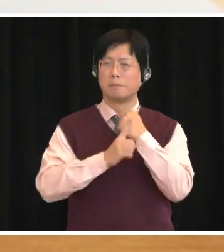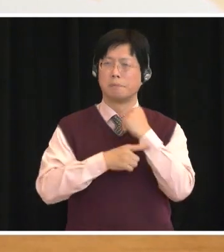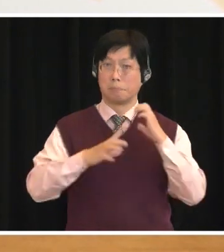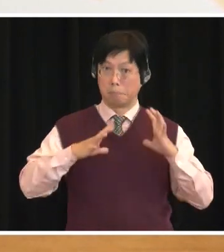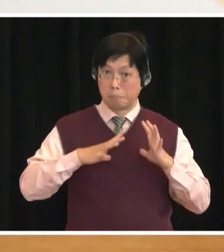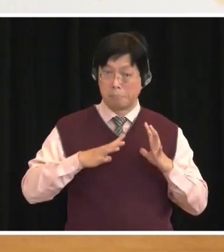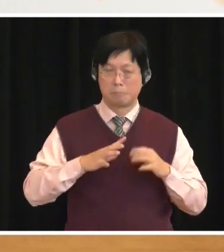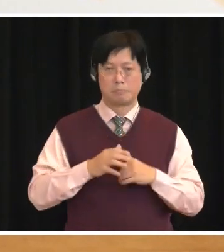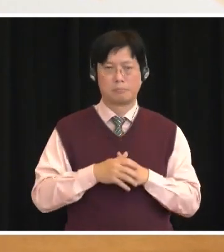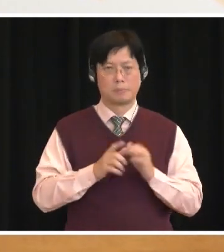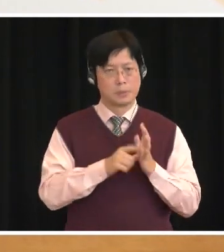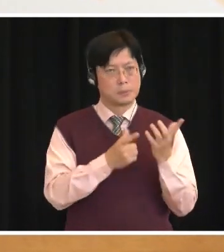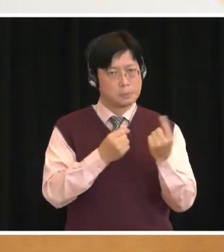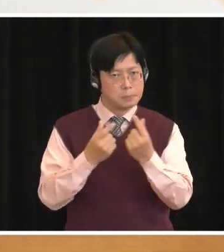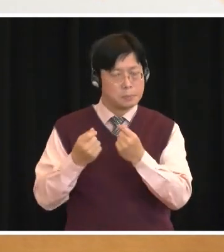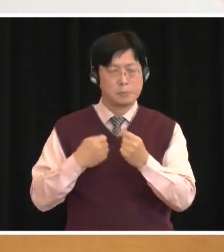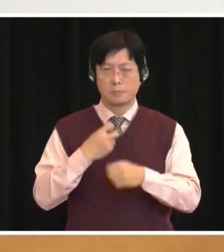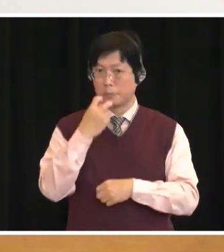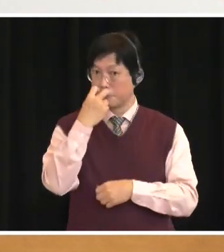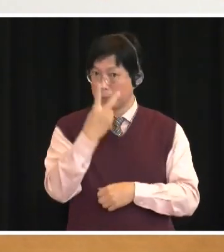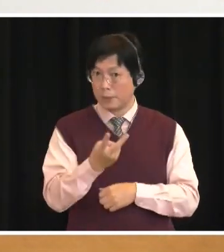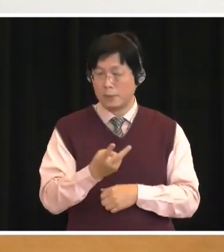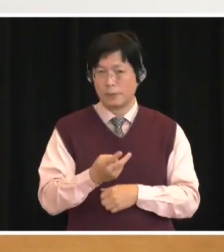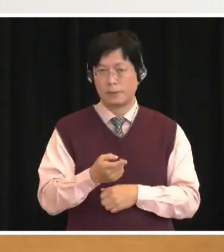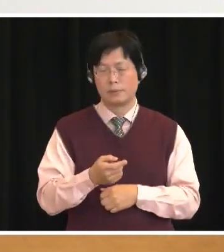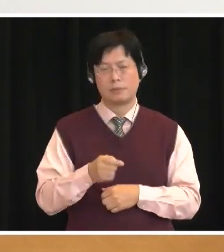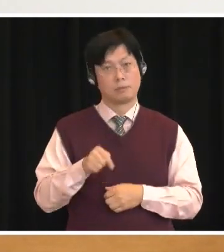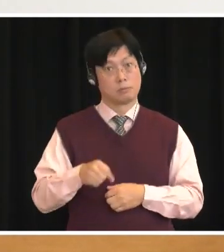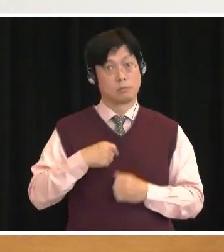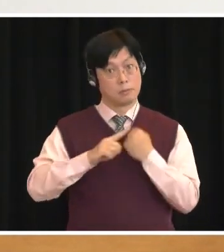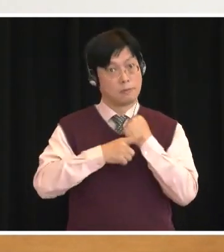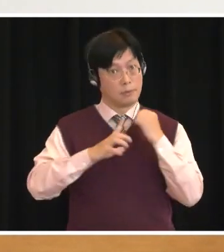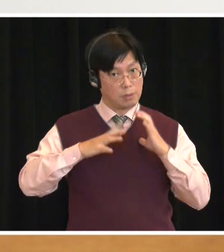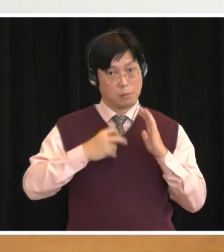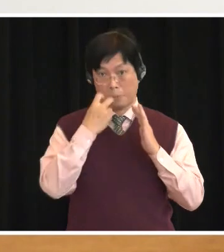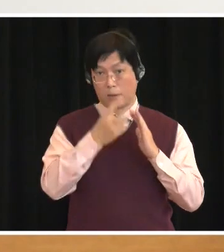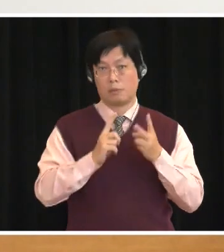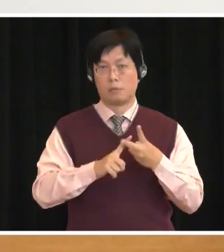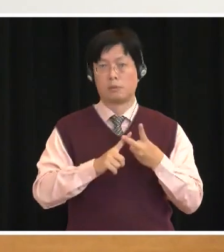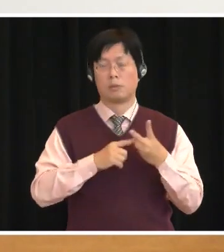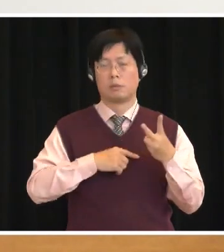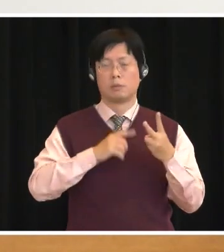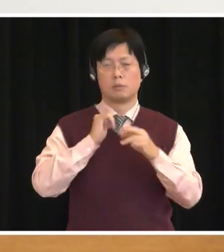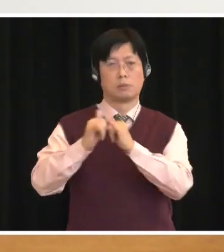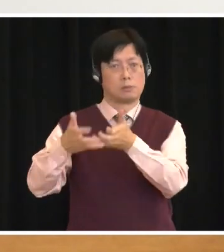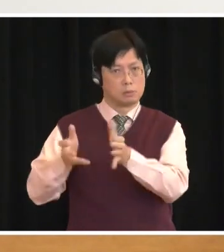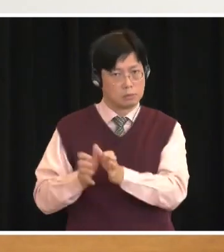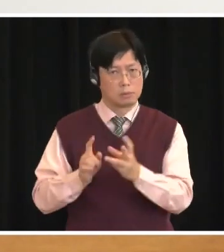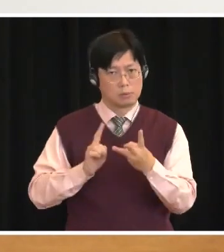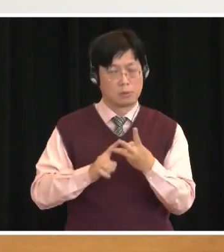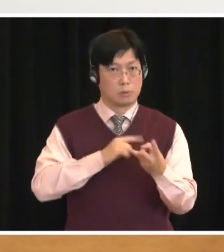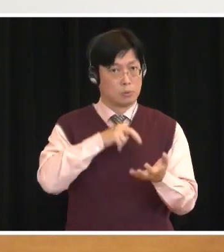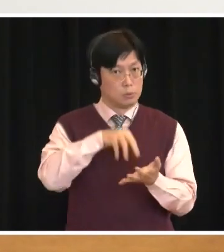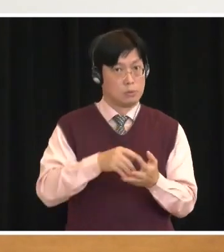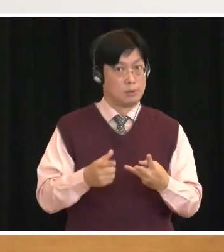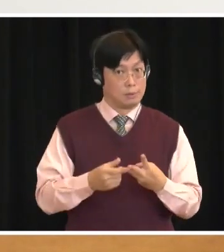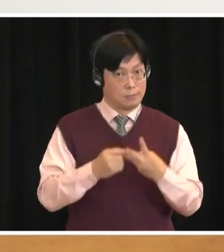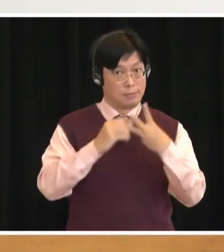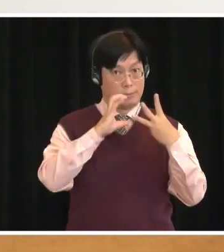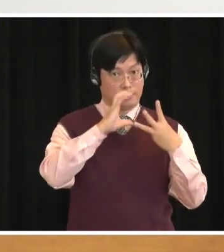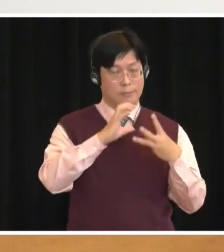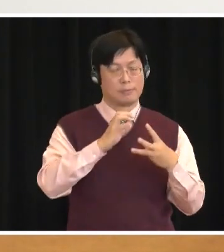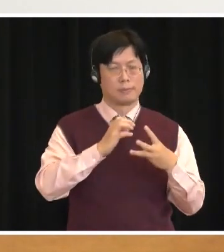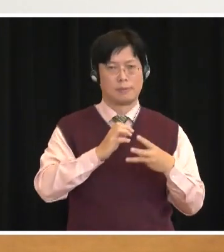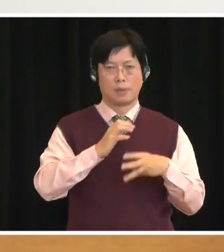or NGOs or other independent people in the reformative